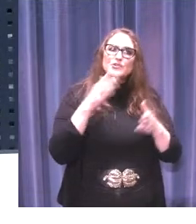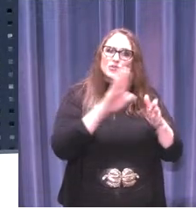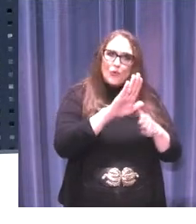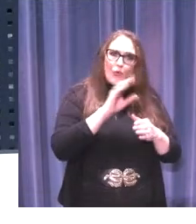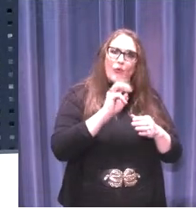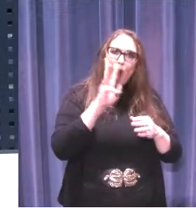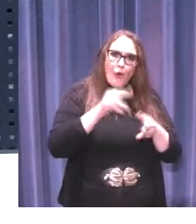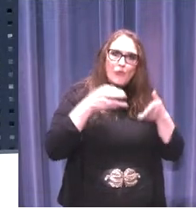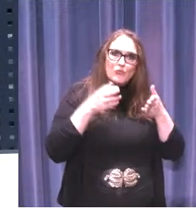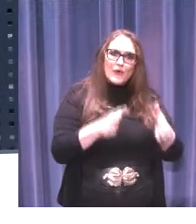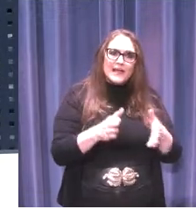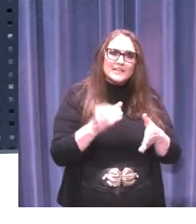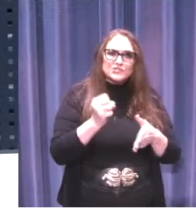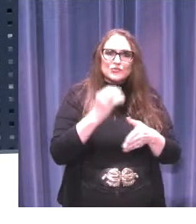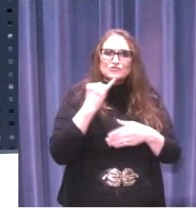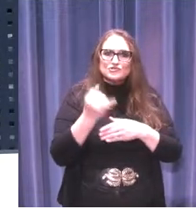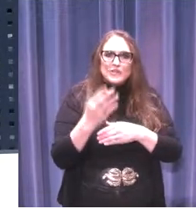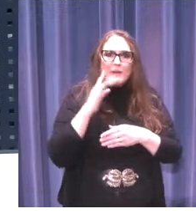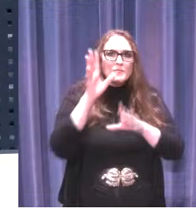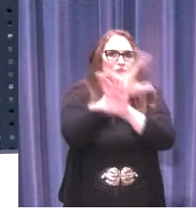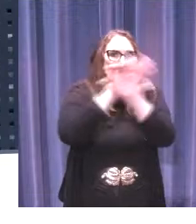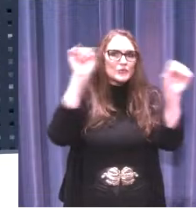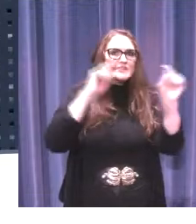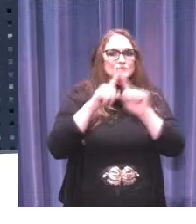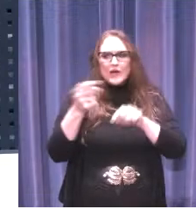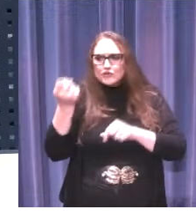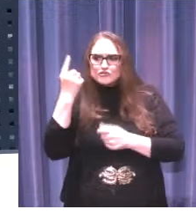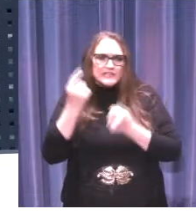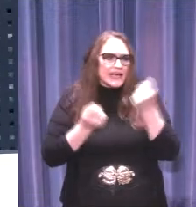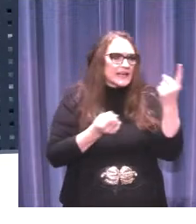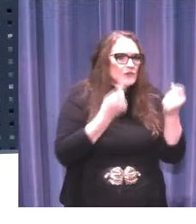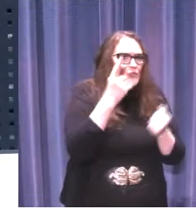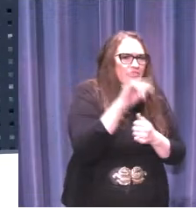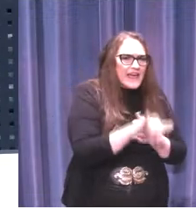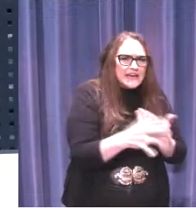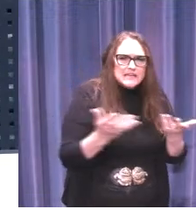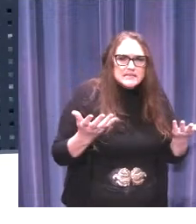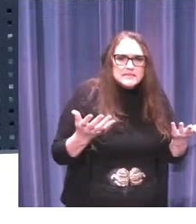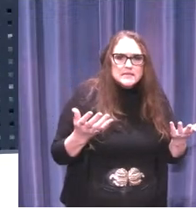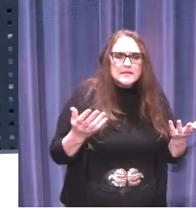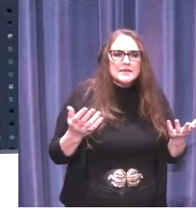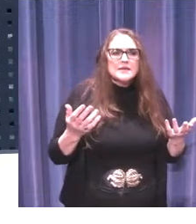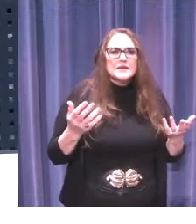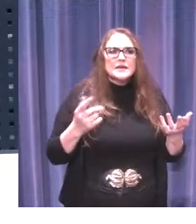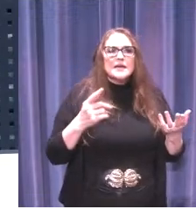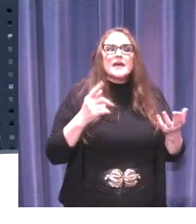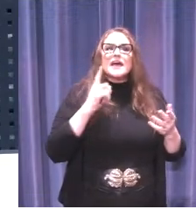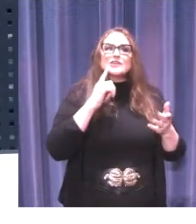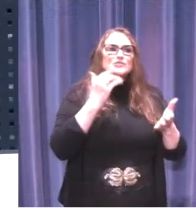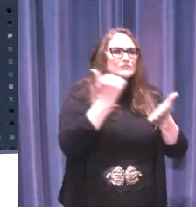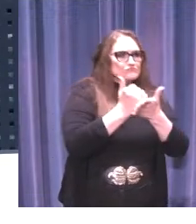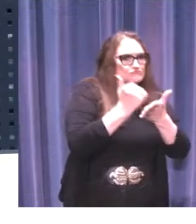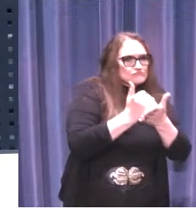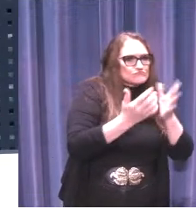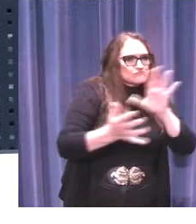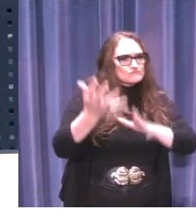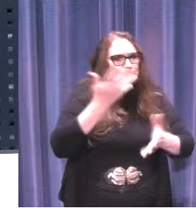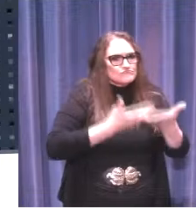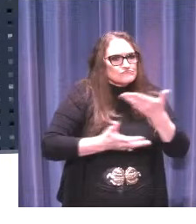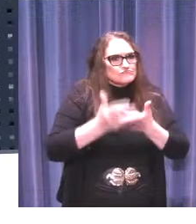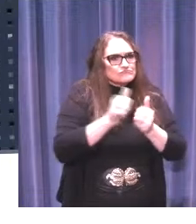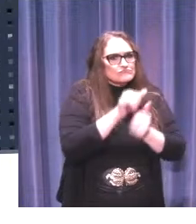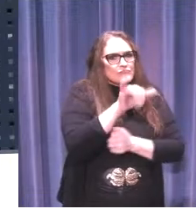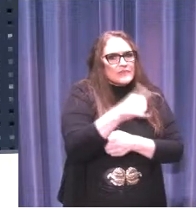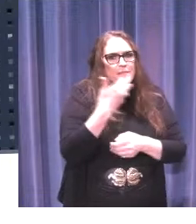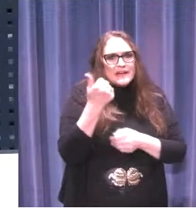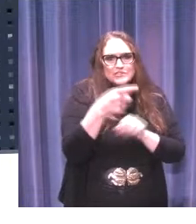way. So it's the job of the president to understand what that is and to accommodate it